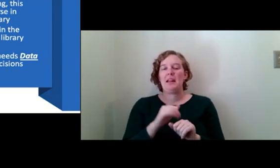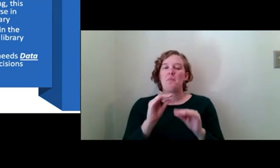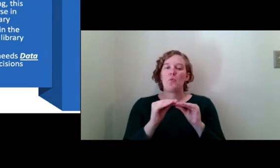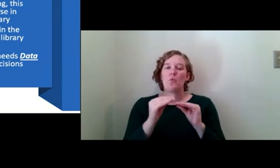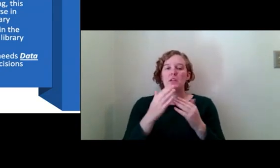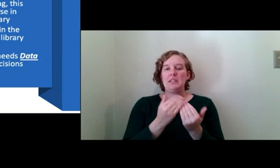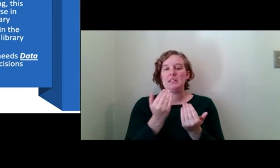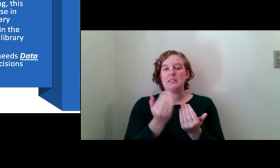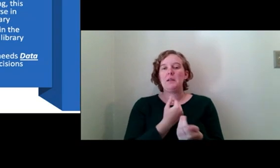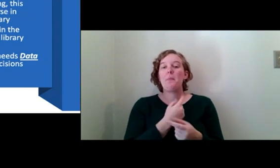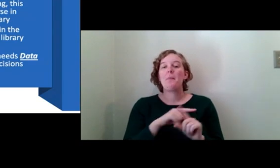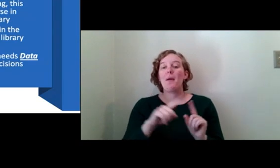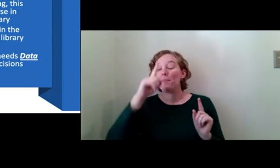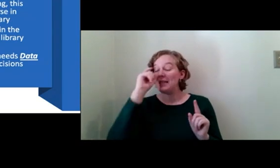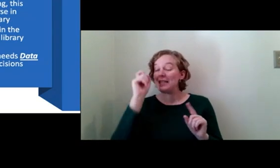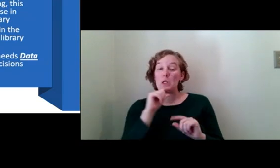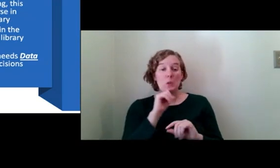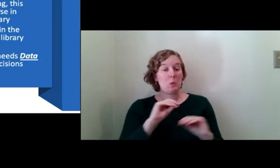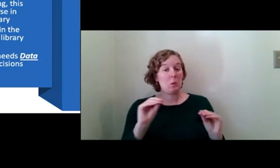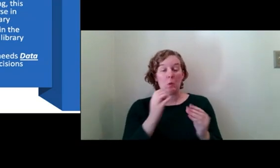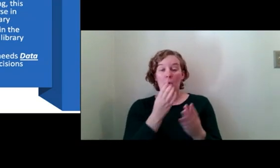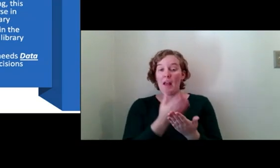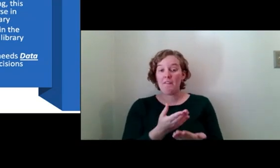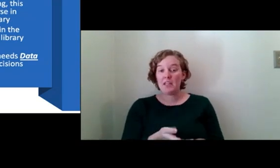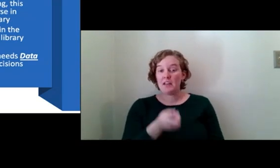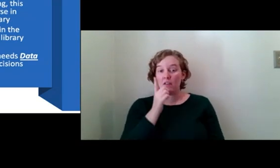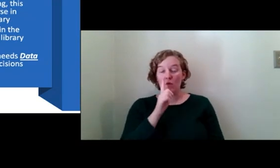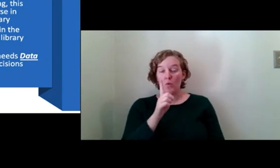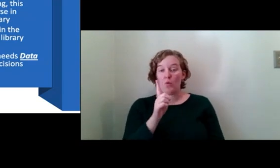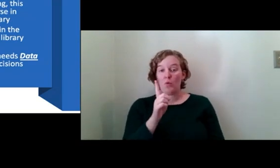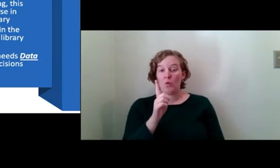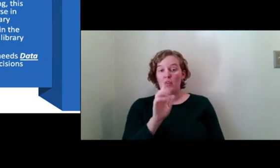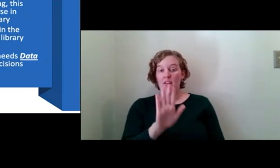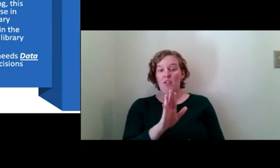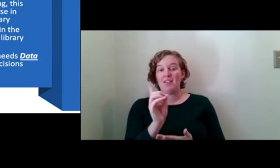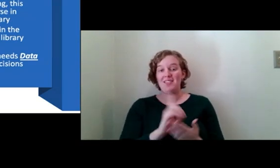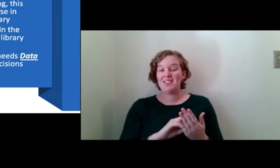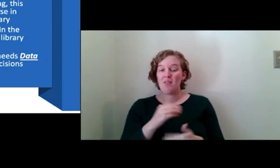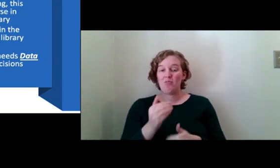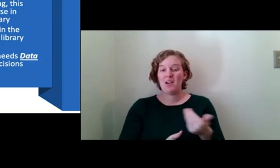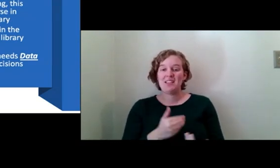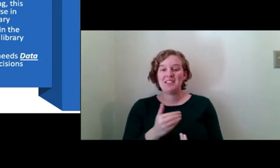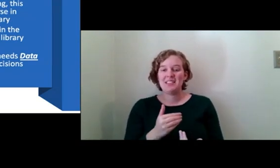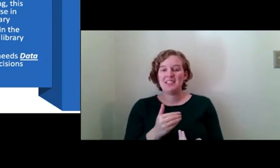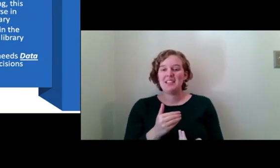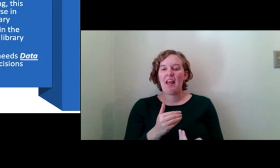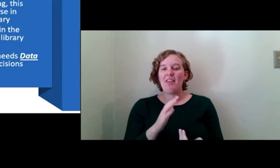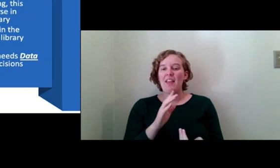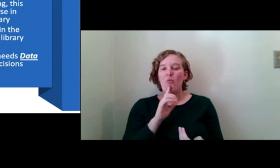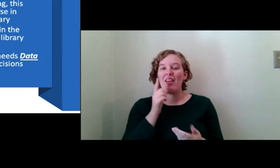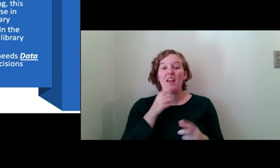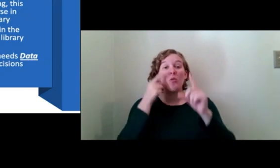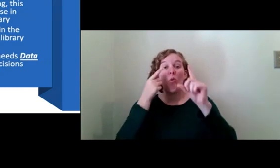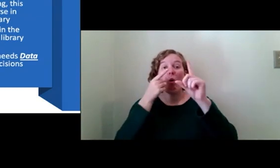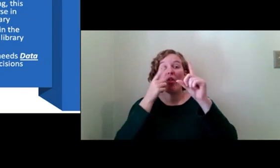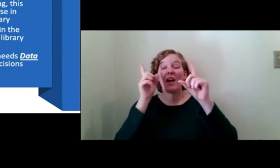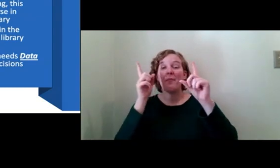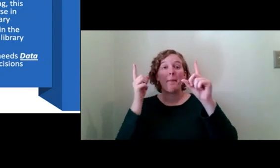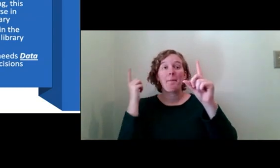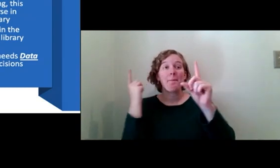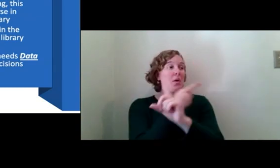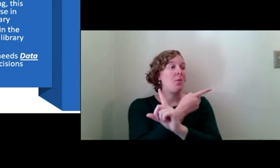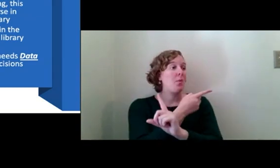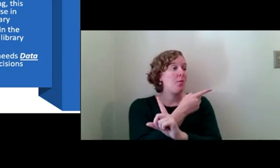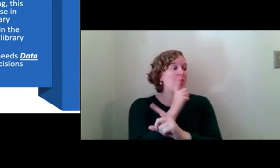because they also didn't use evidence as their design part of their design process, they basically missed the mark in terms of like making